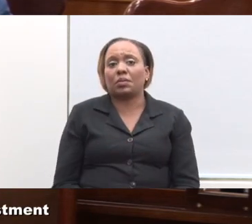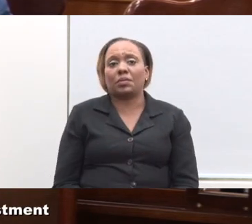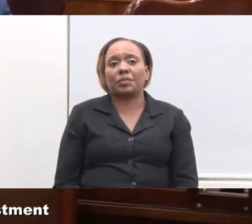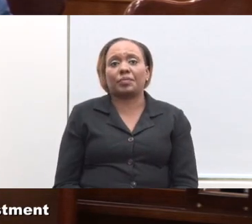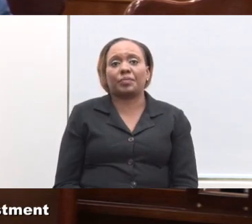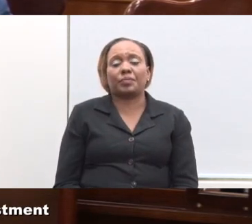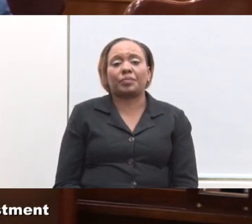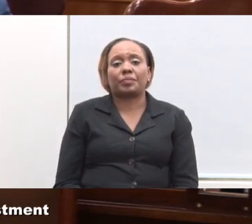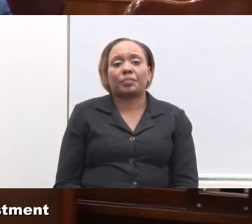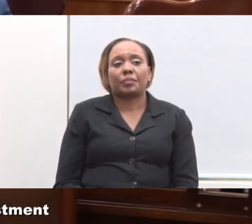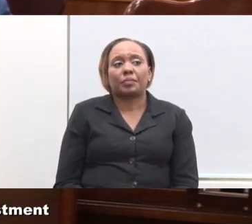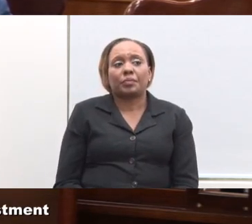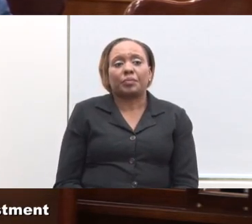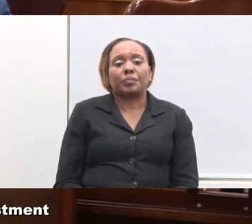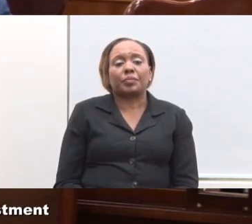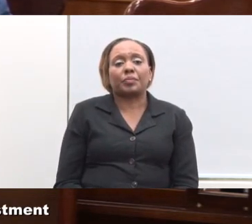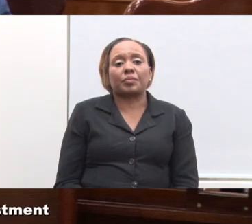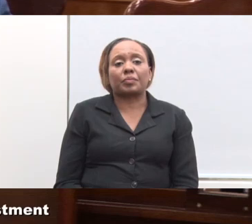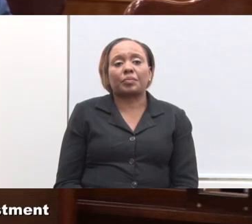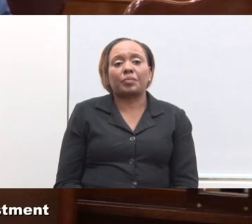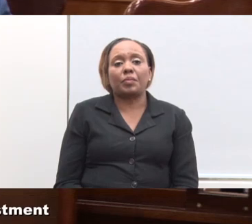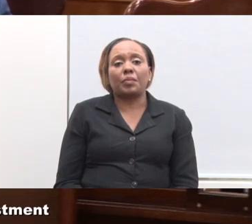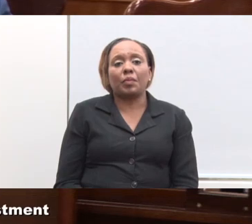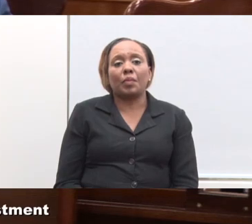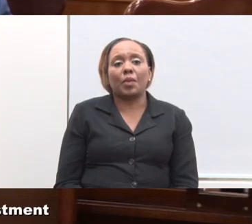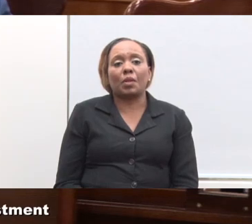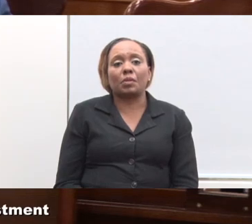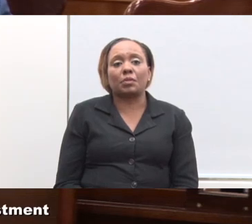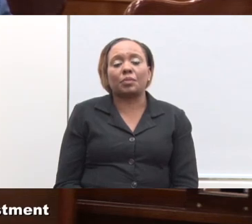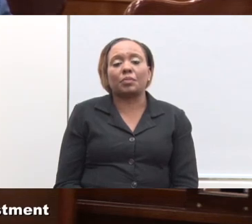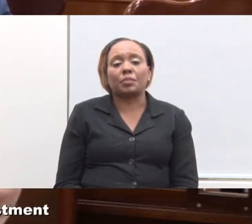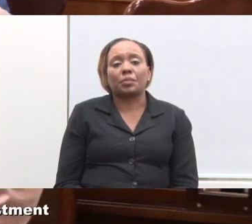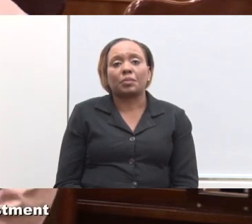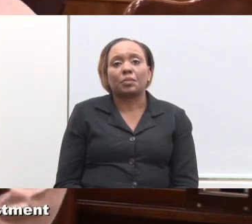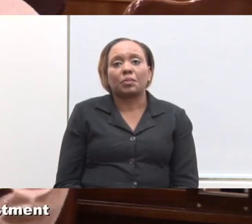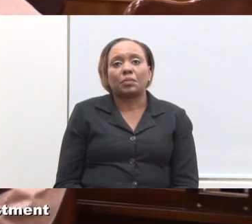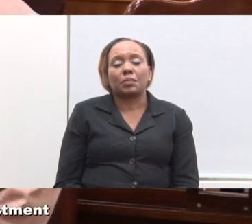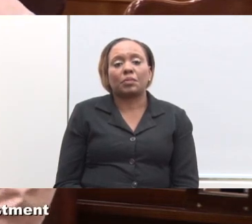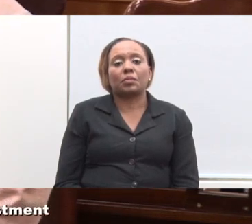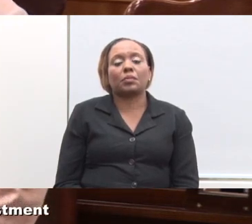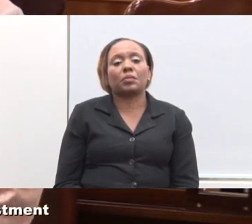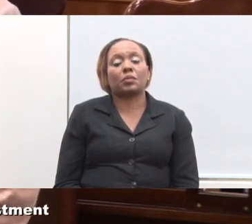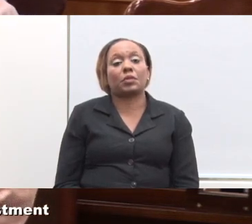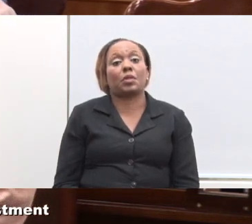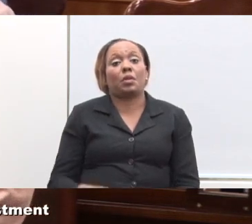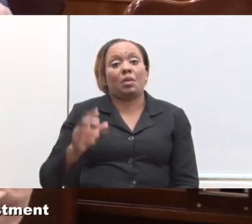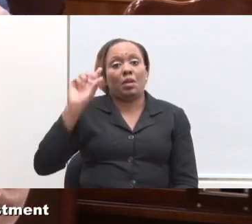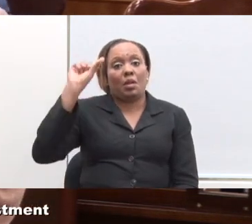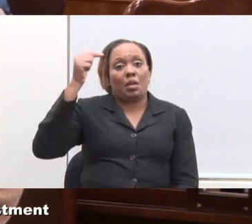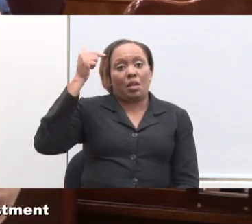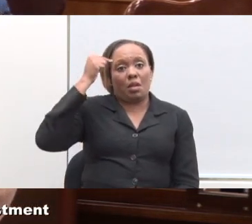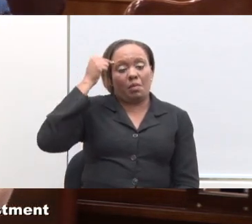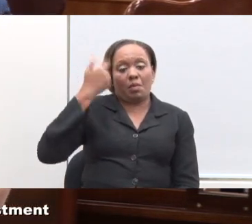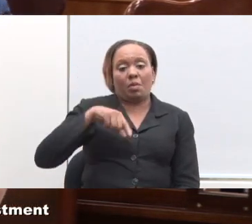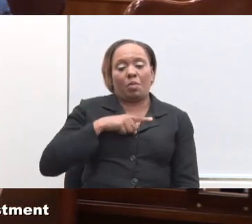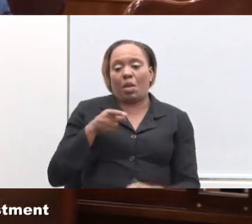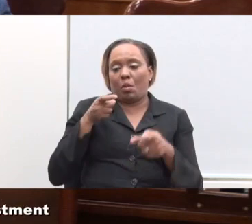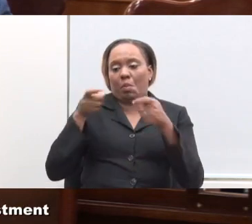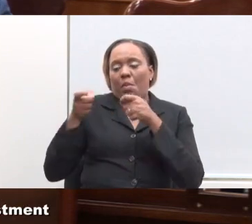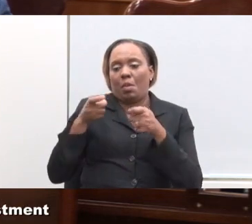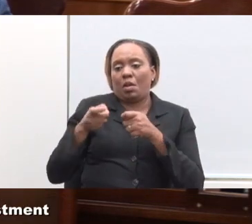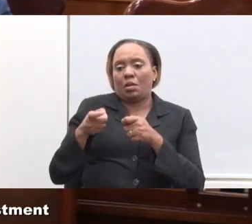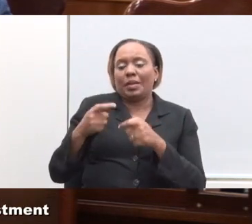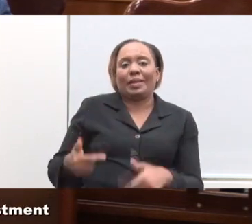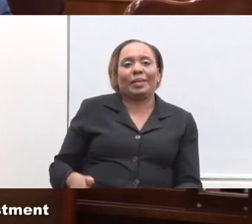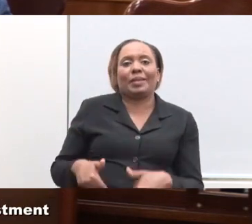And as a result of it, that counter-cyclical policy, therefore, of this government, while managing the